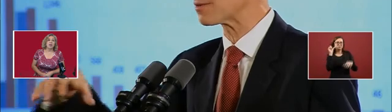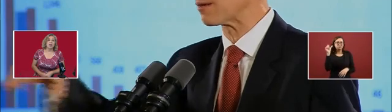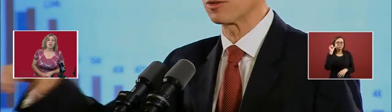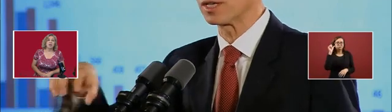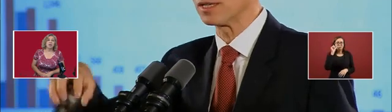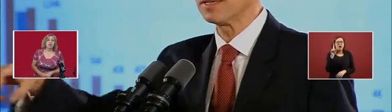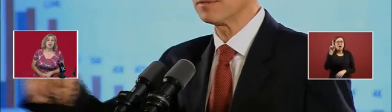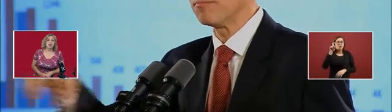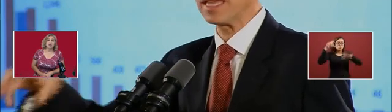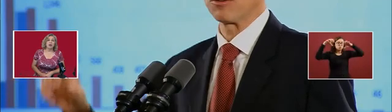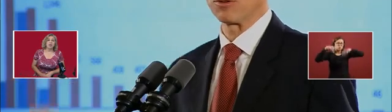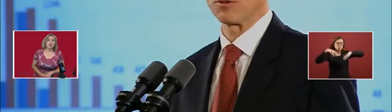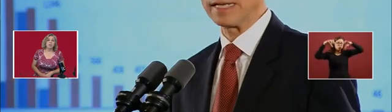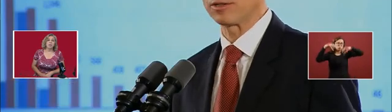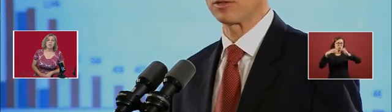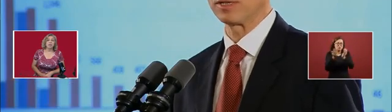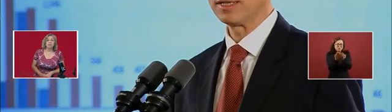or some kind of,